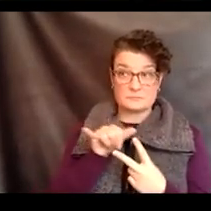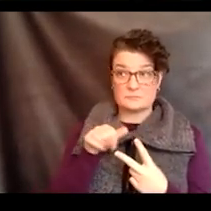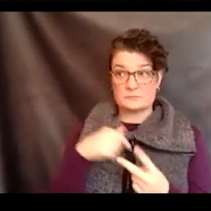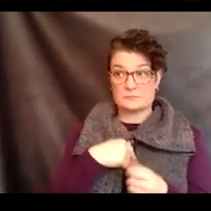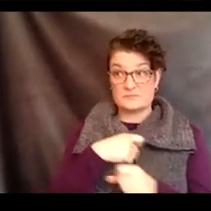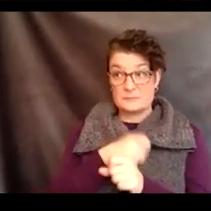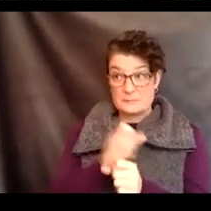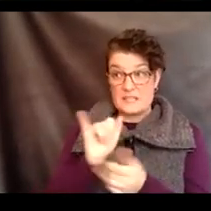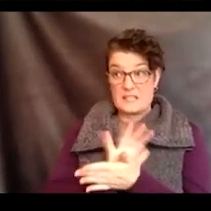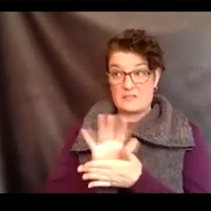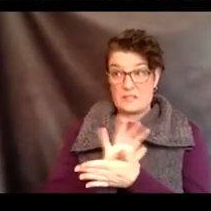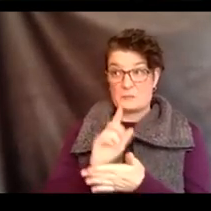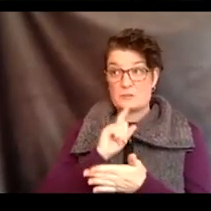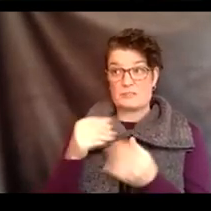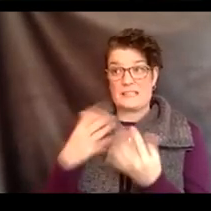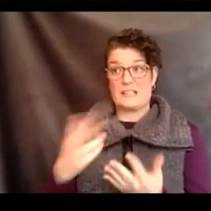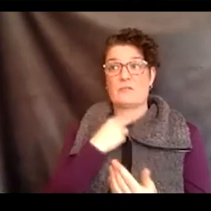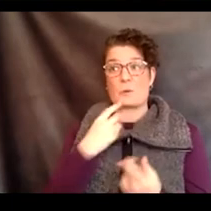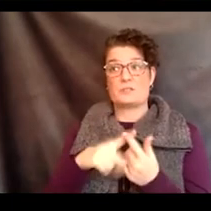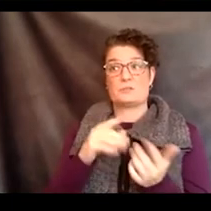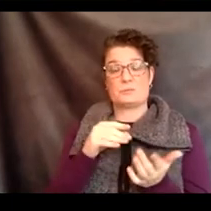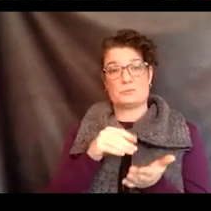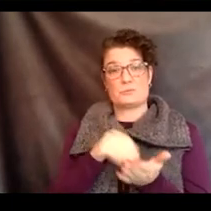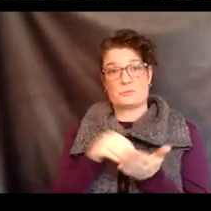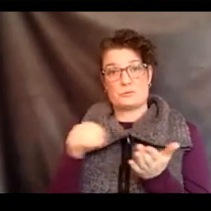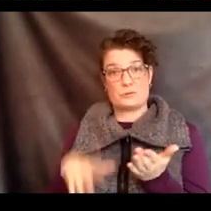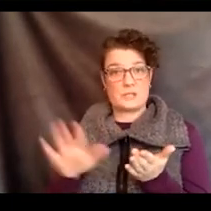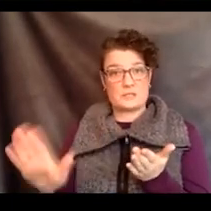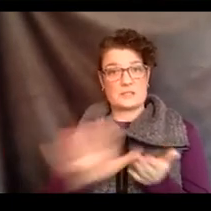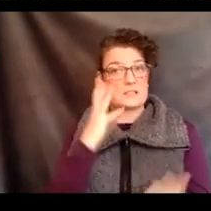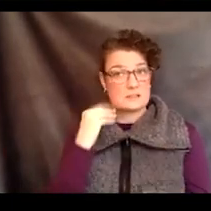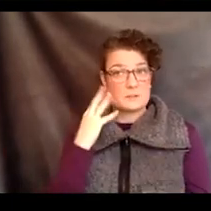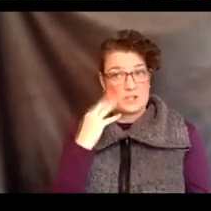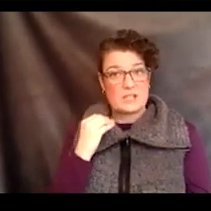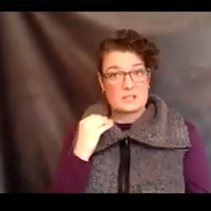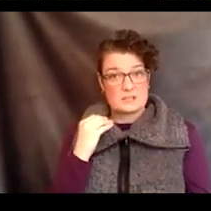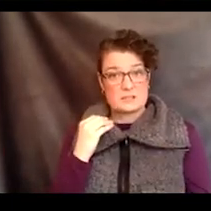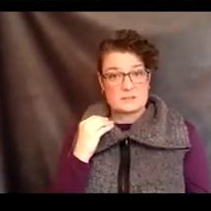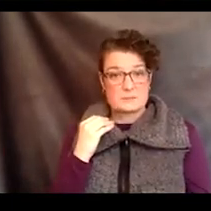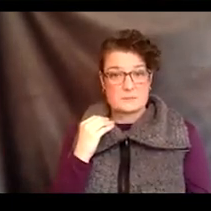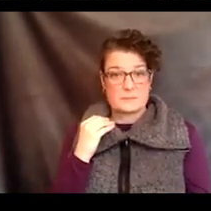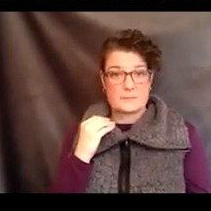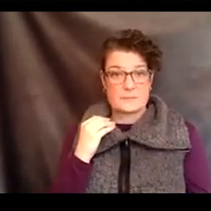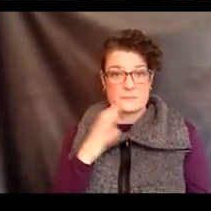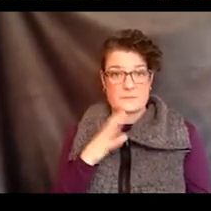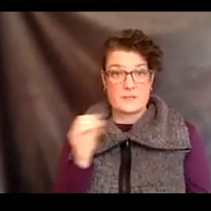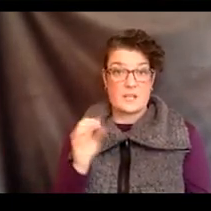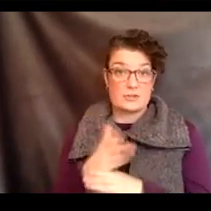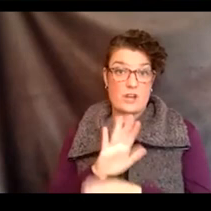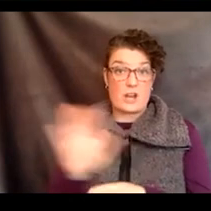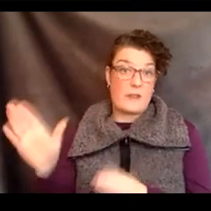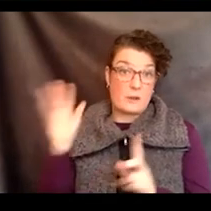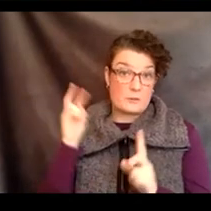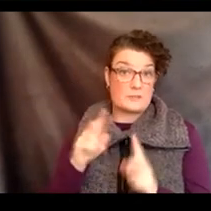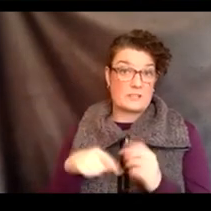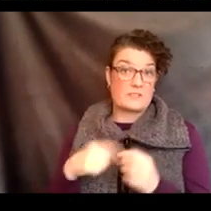the film to really give voice to what students go through and to really share their perspective on what it